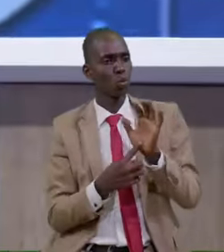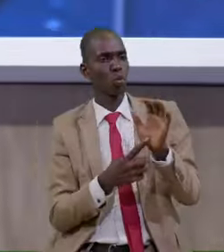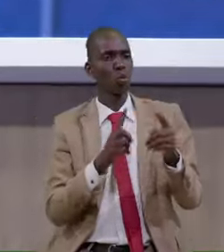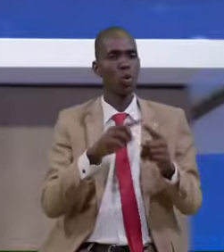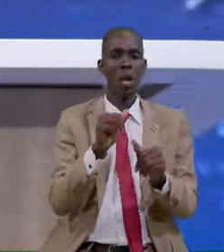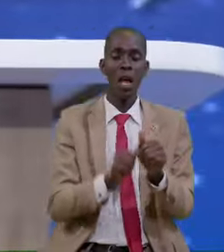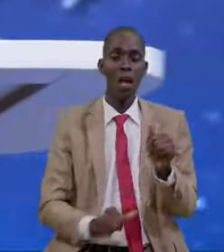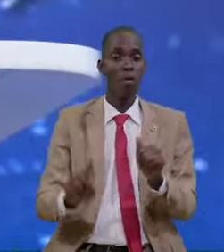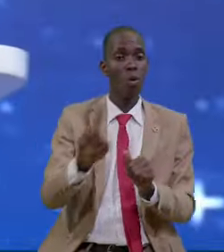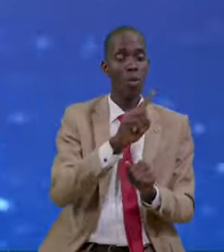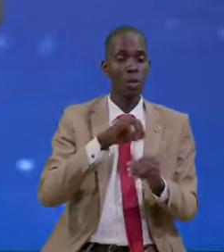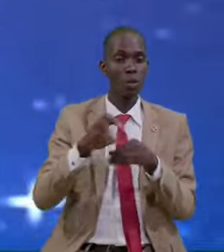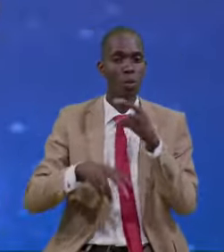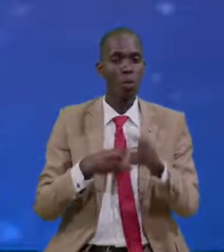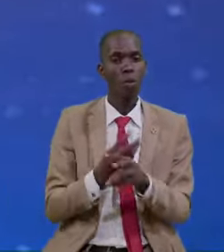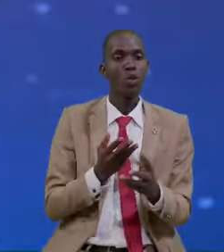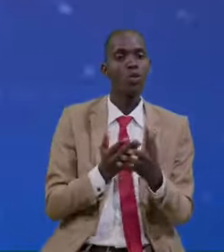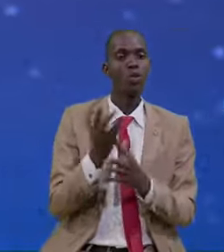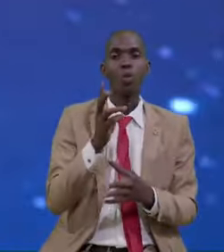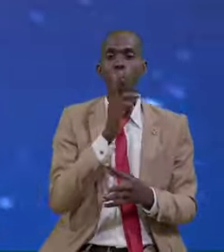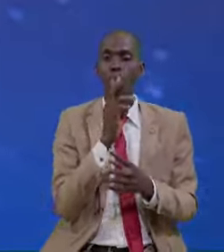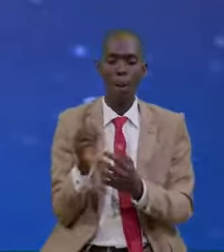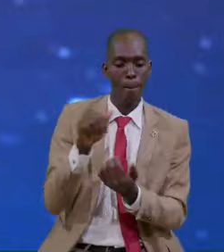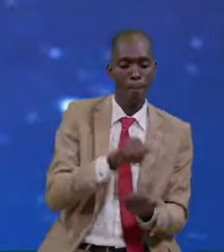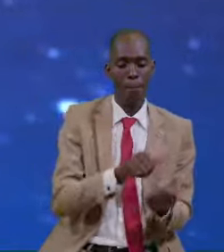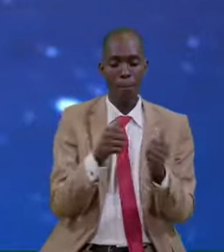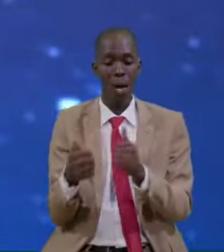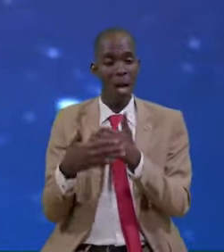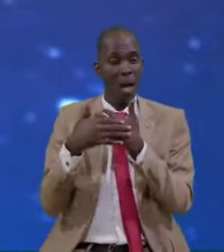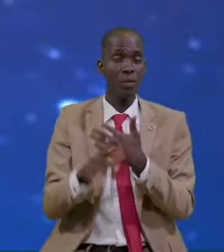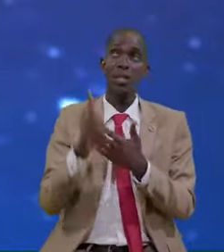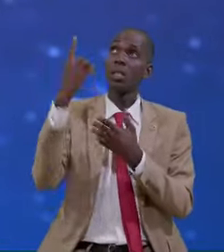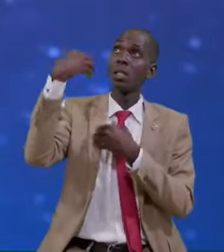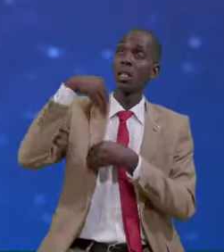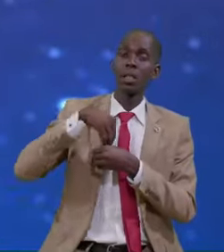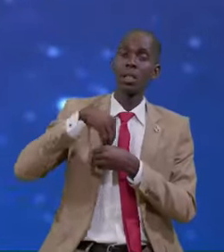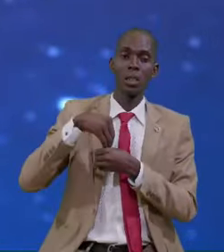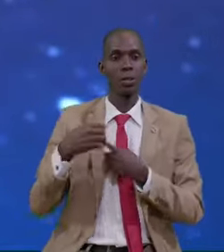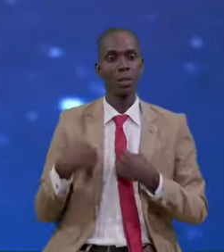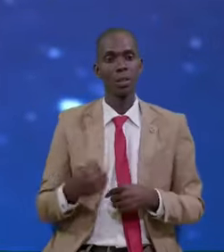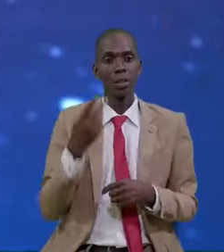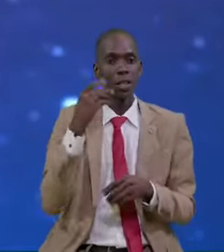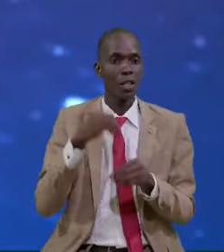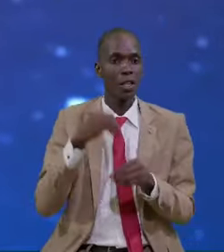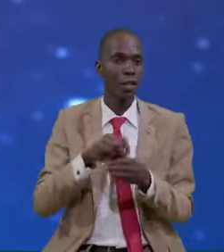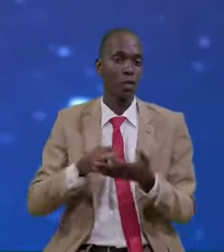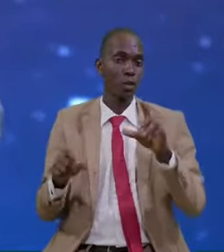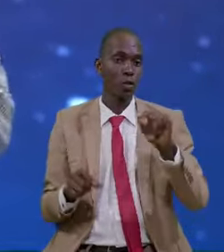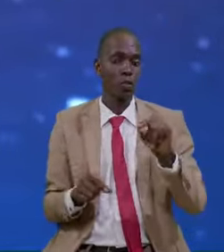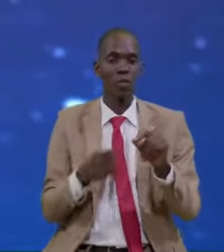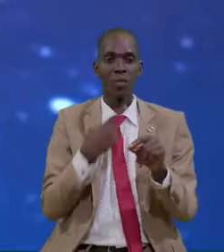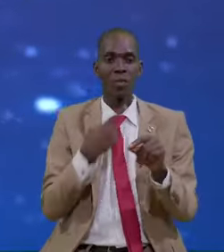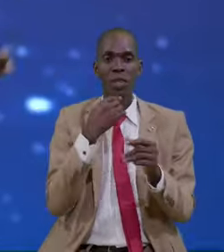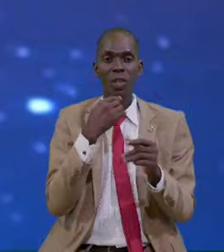by water baptism after he comes to your heart. And then in verse 20, he says, teaching